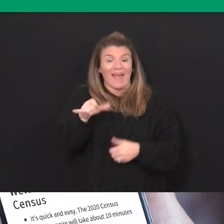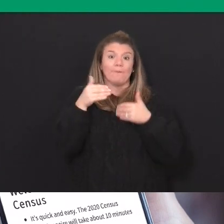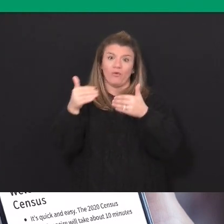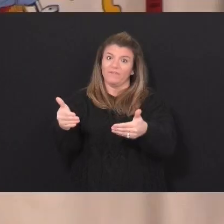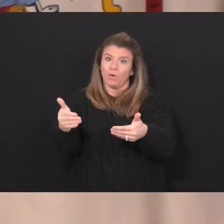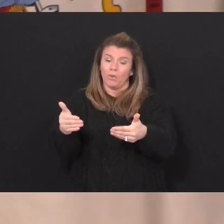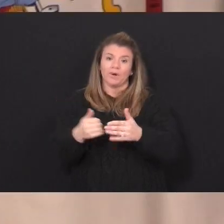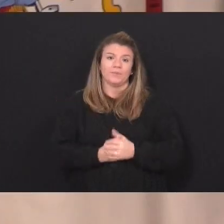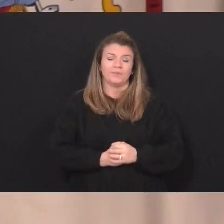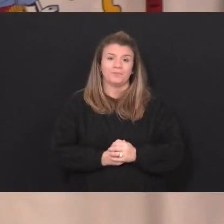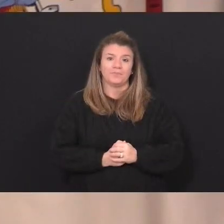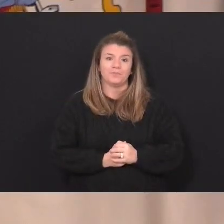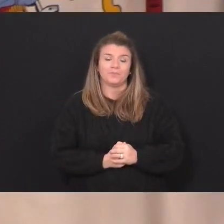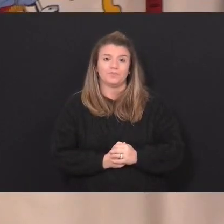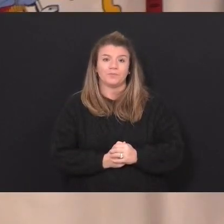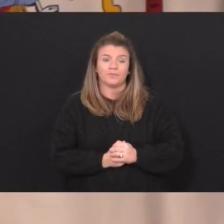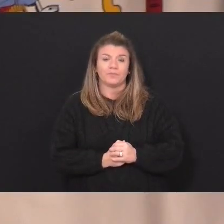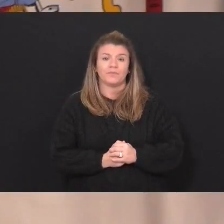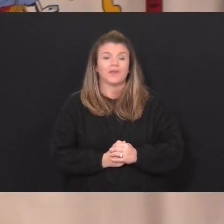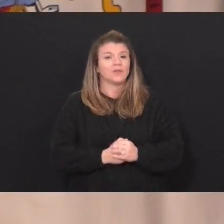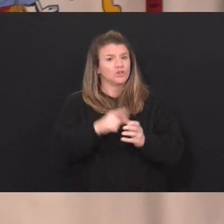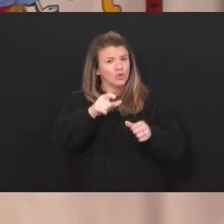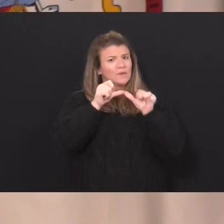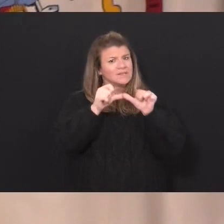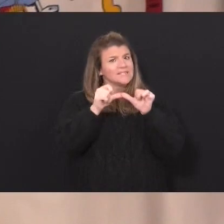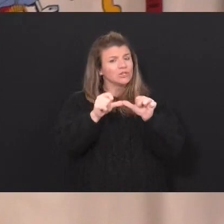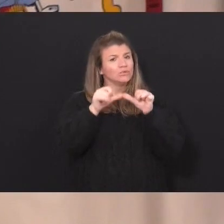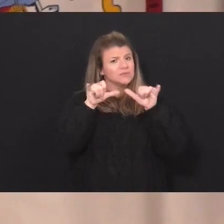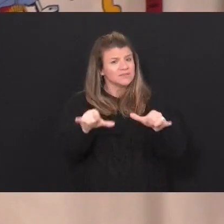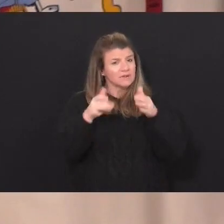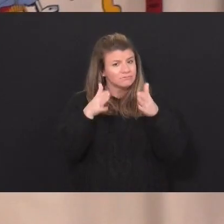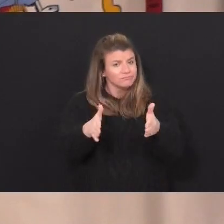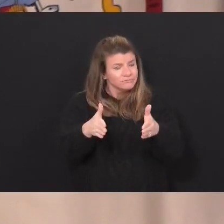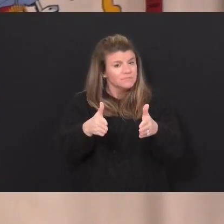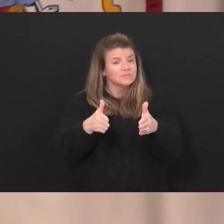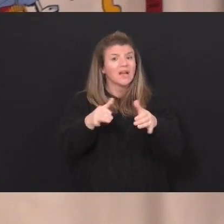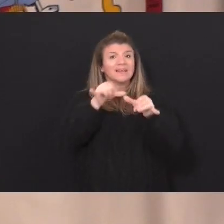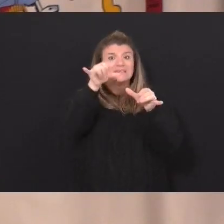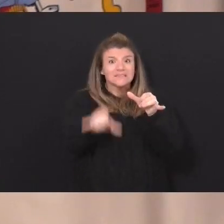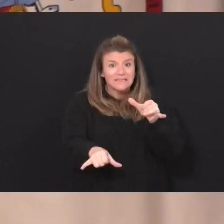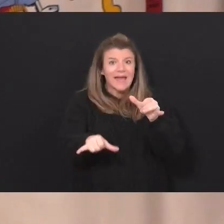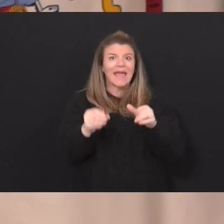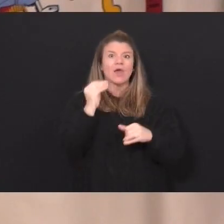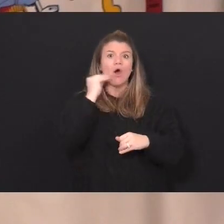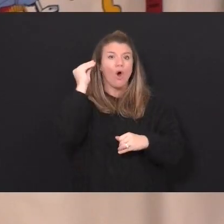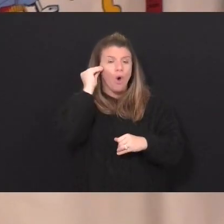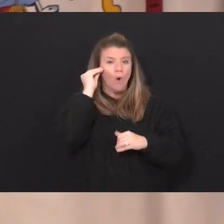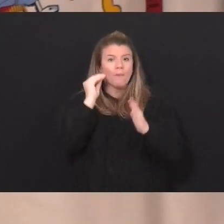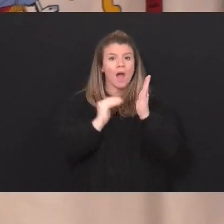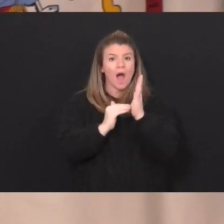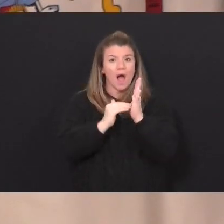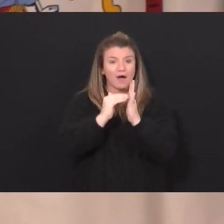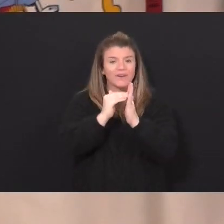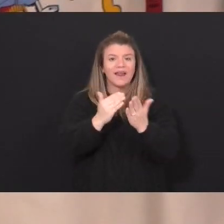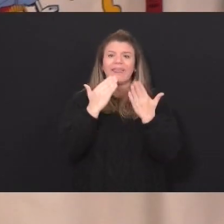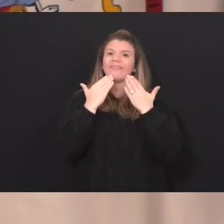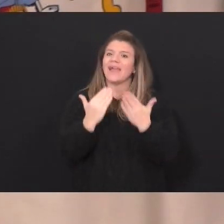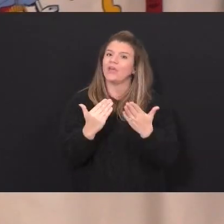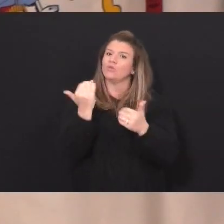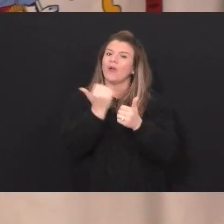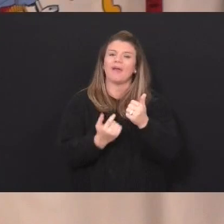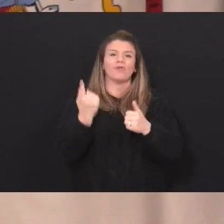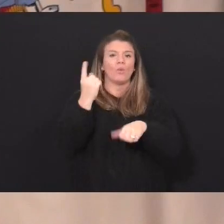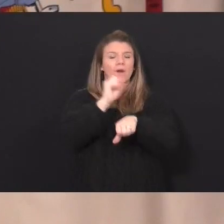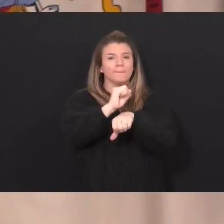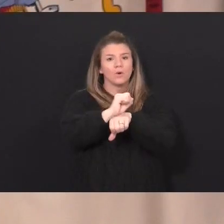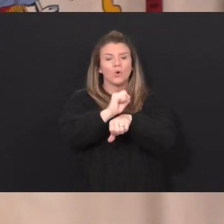But again, stay the course, stay home as much as possible. Thank you to all the employers that are working